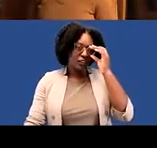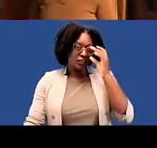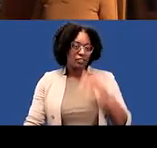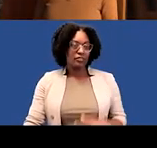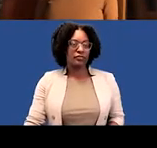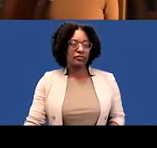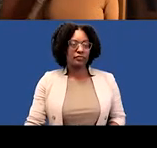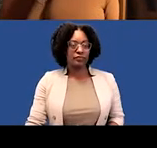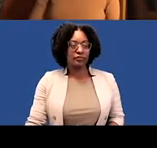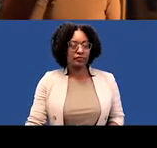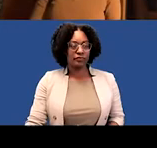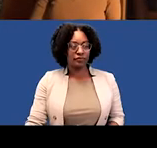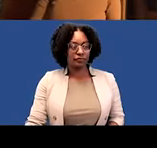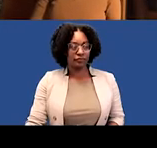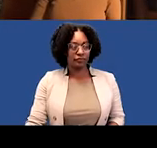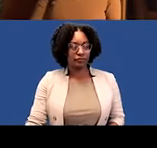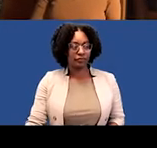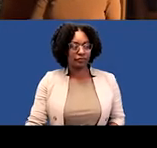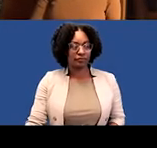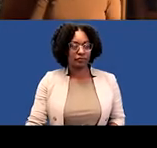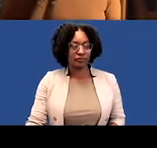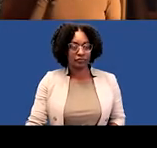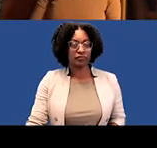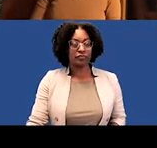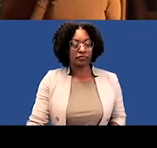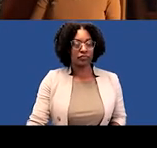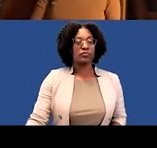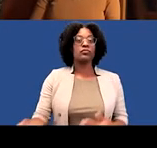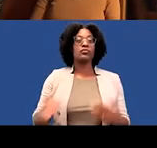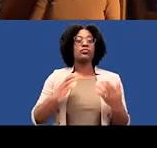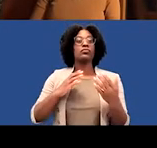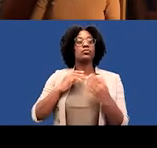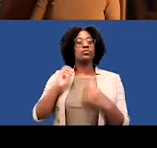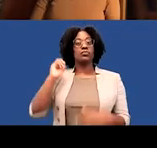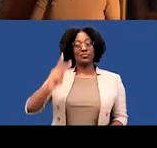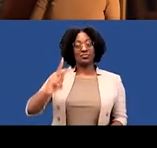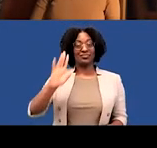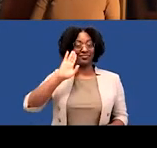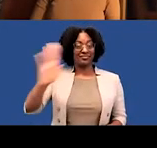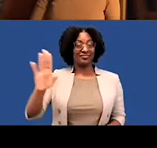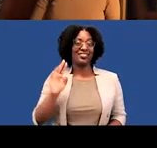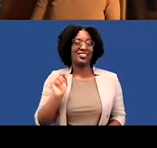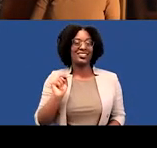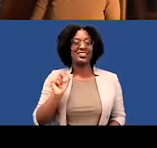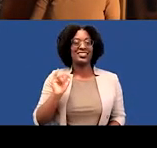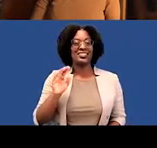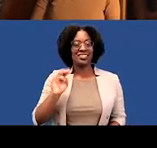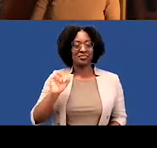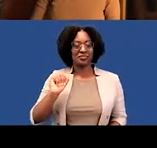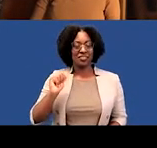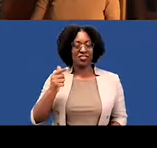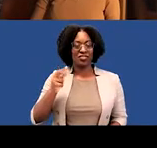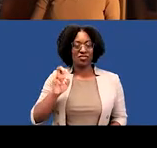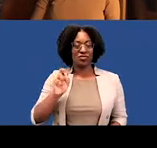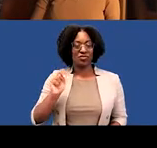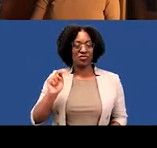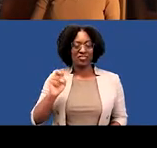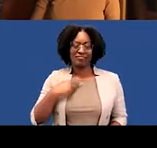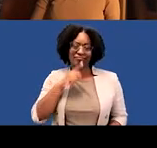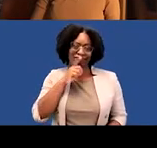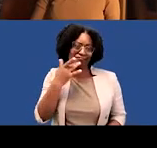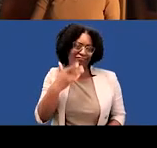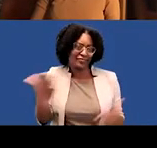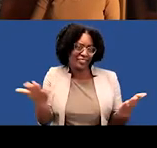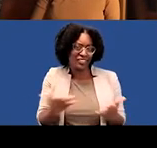Okay. Hi, my name's Naima Green. I'm so grateful to be here. Thank you, Jenna and Kimberly, for this